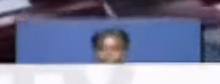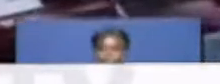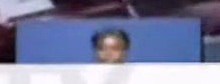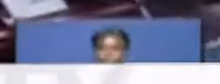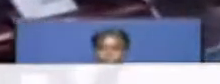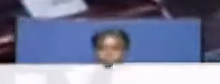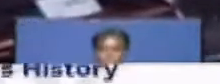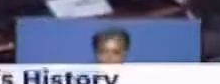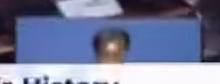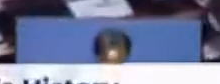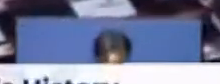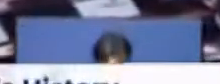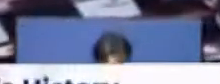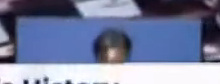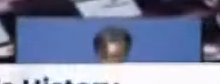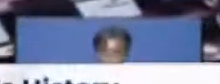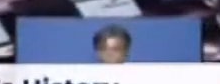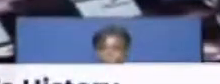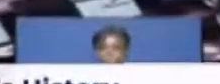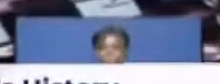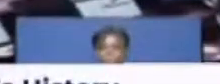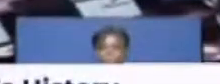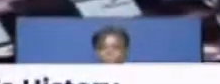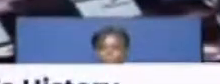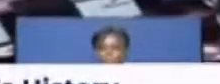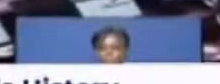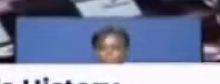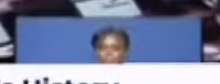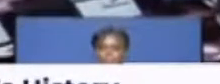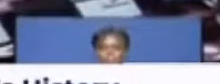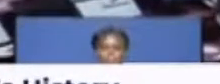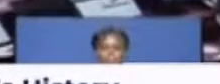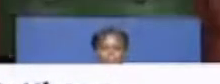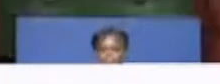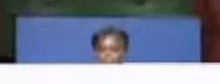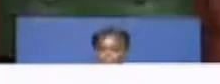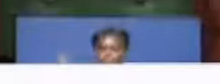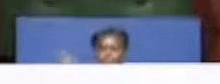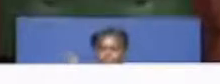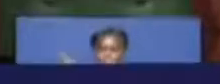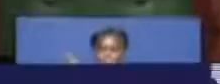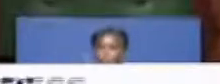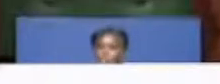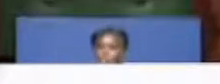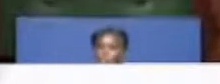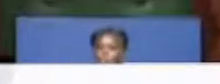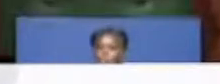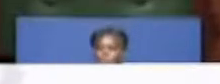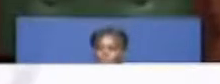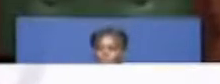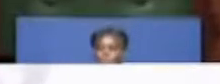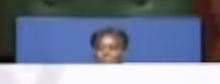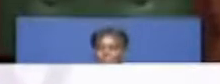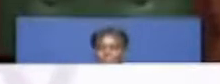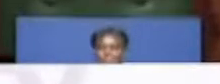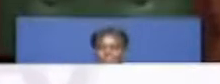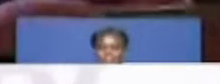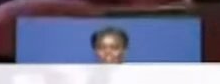honorable members, let me conclude my address by speaking about